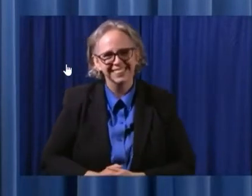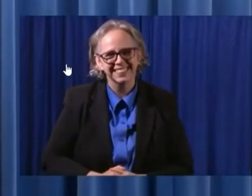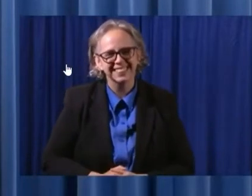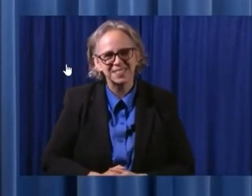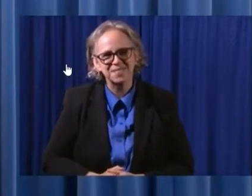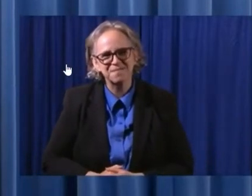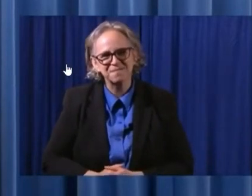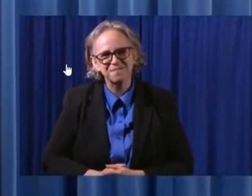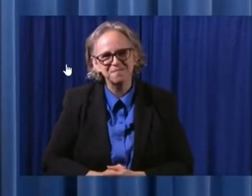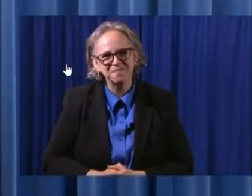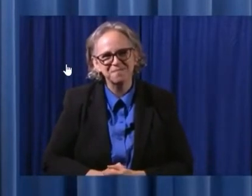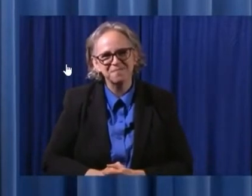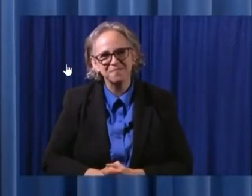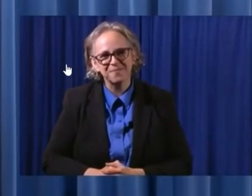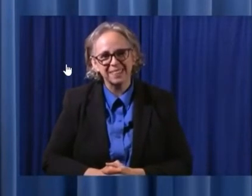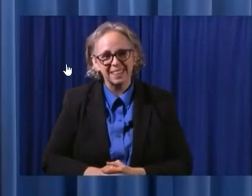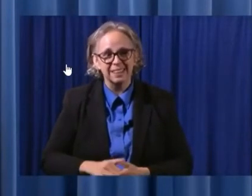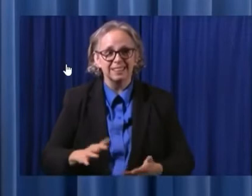I want to start today